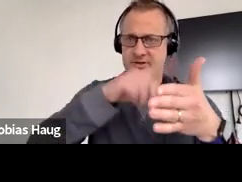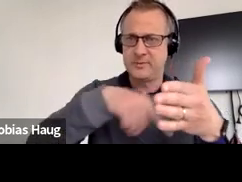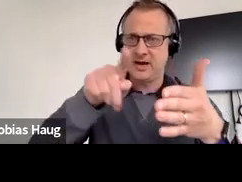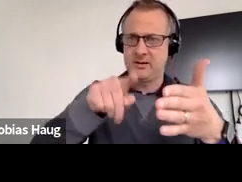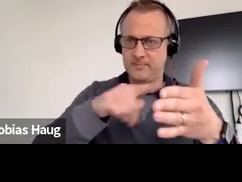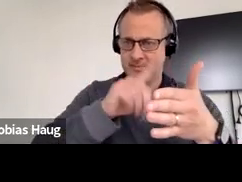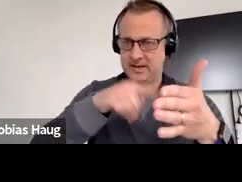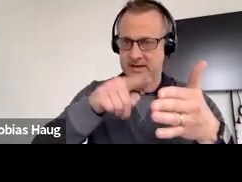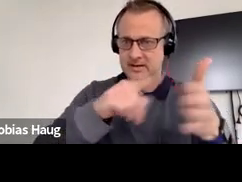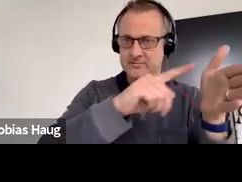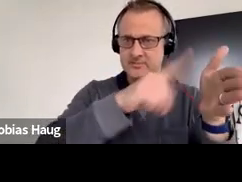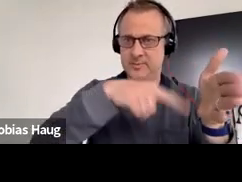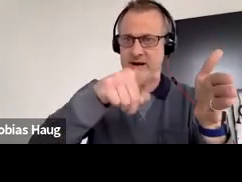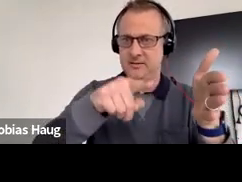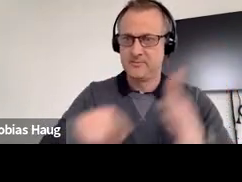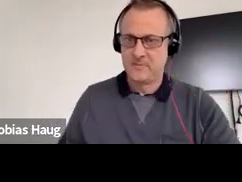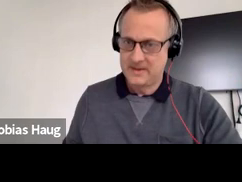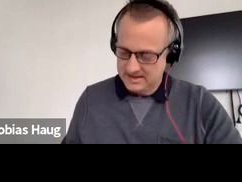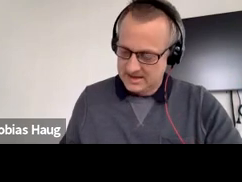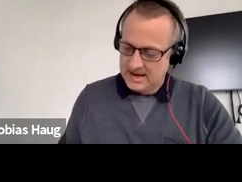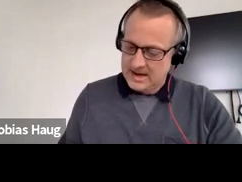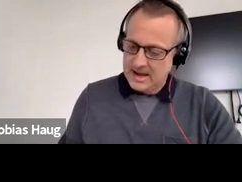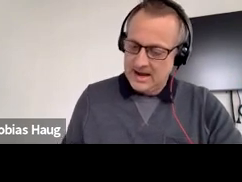for it, SMILE, SMILE.